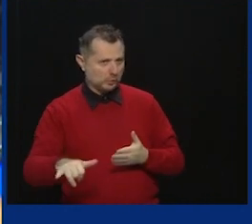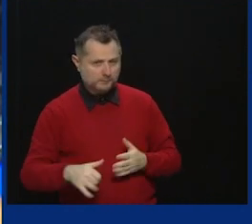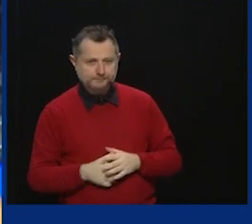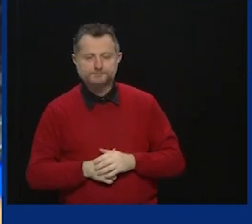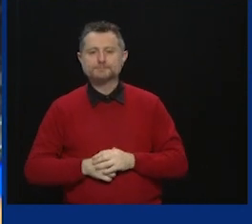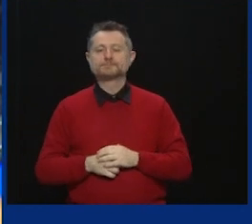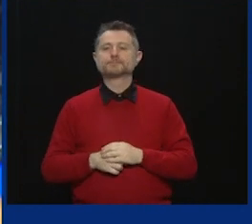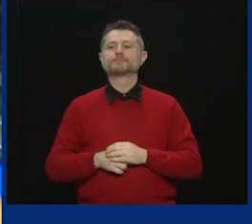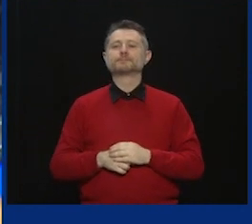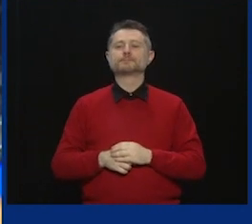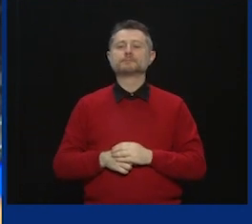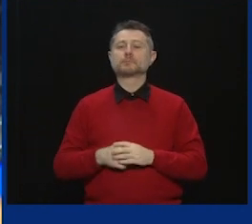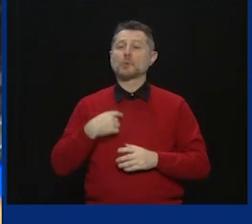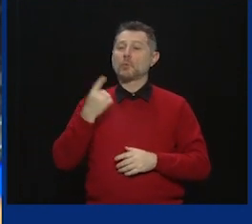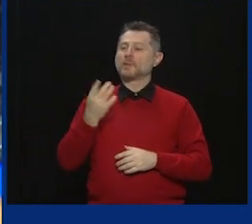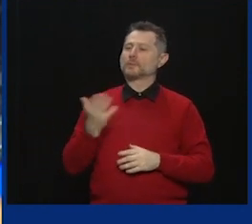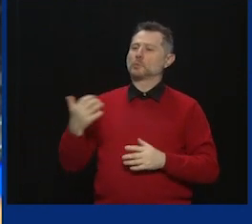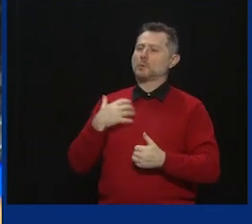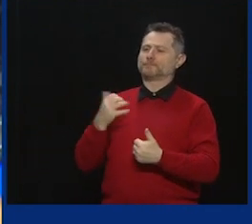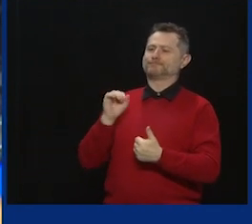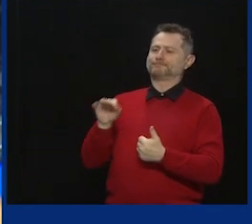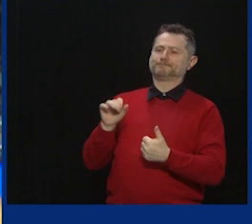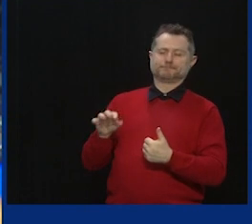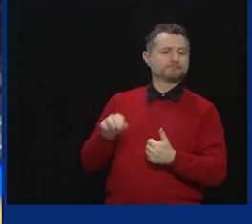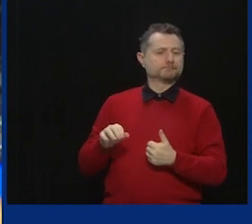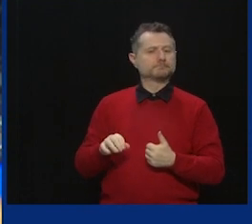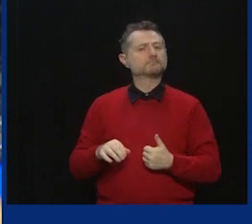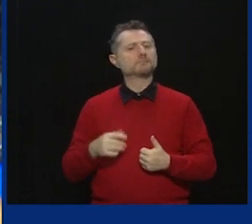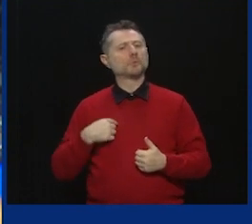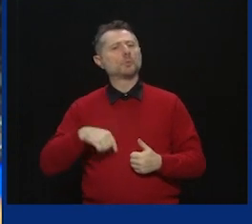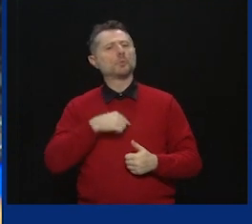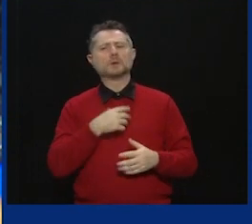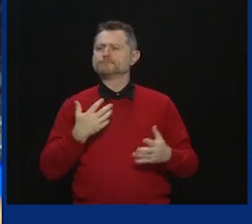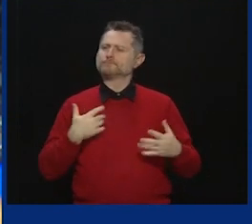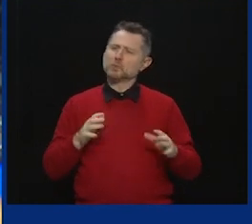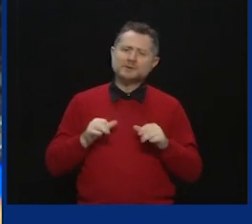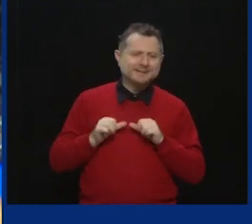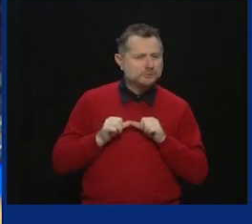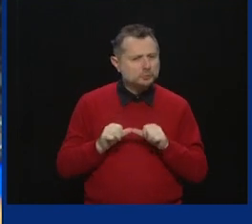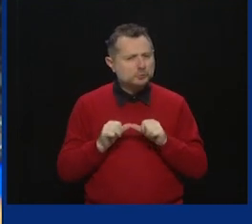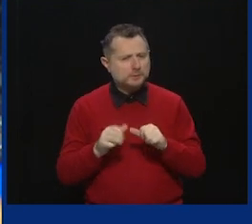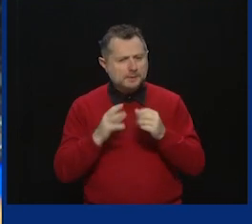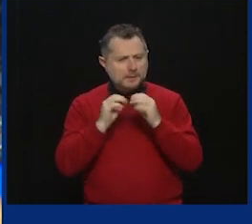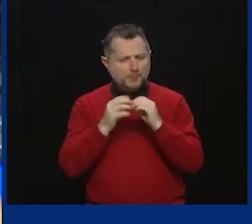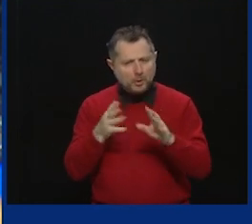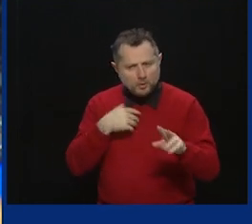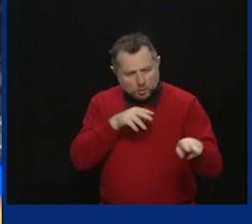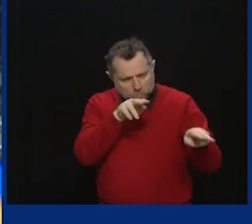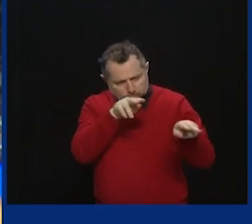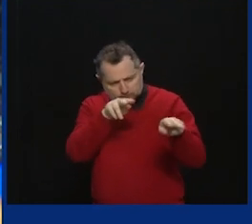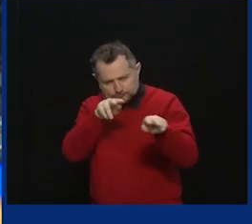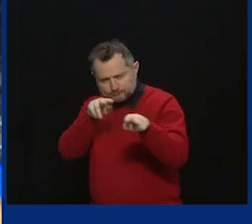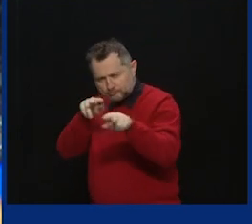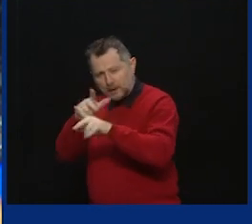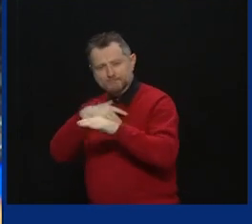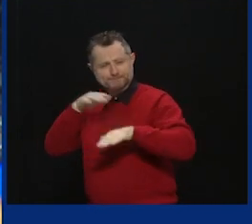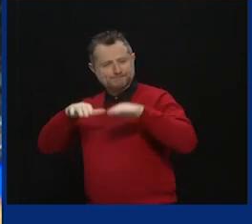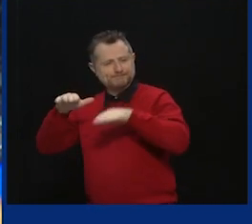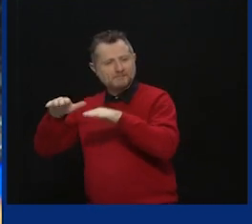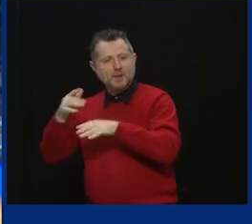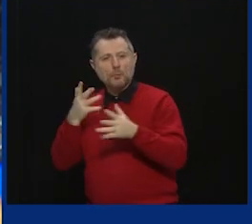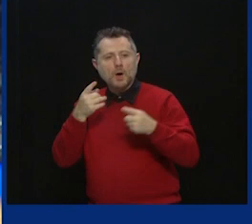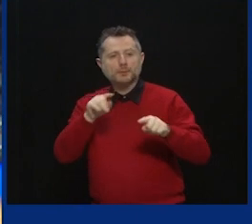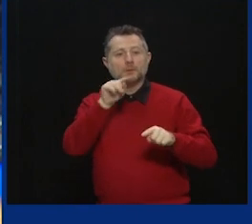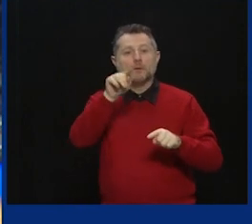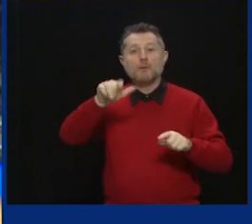thing I can tell you, my friends, we will not take our eye off the ball. We are watching what is happening in other places around the world. We're seeing the